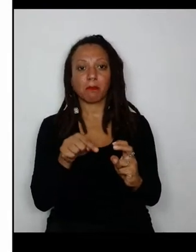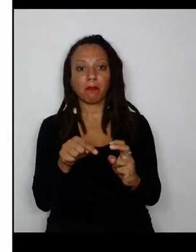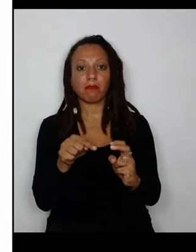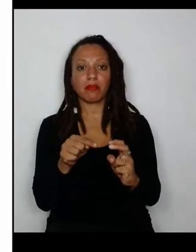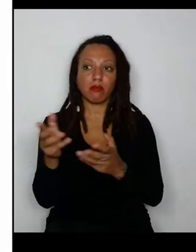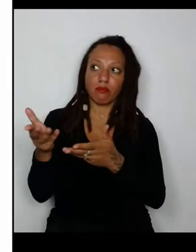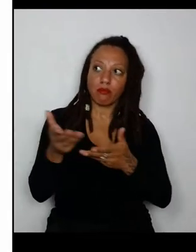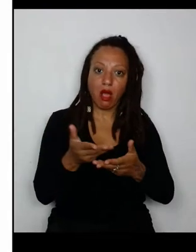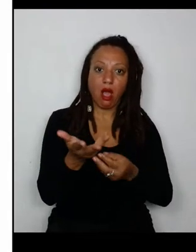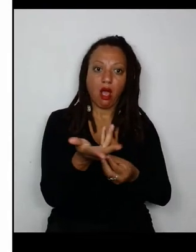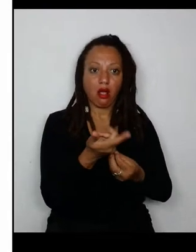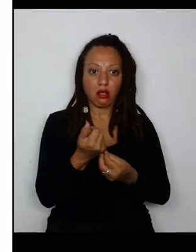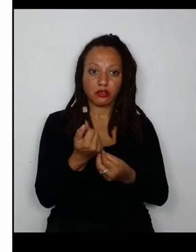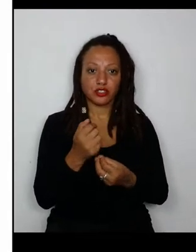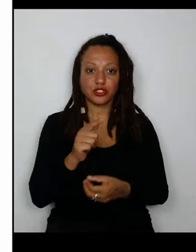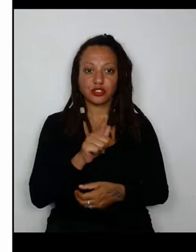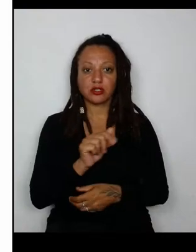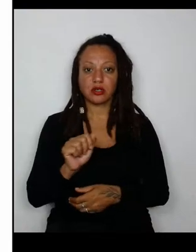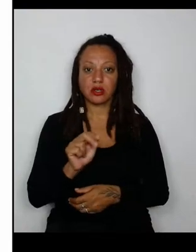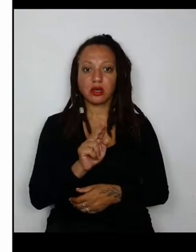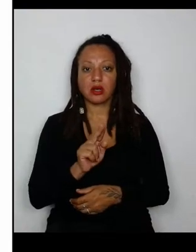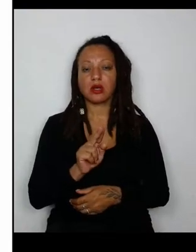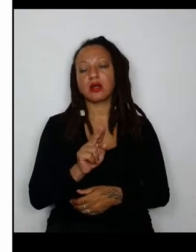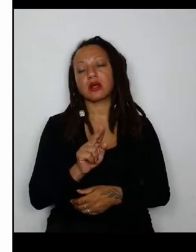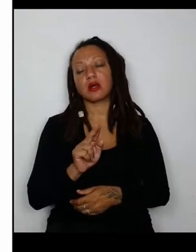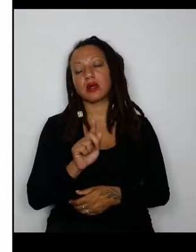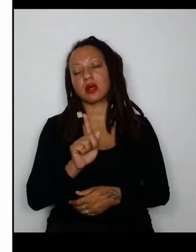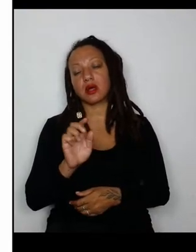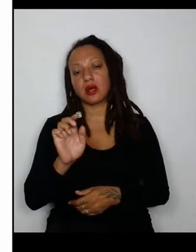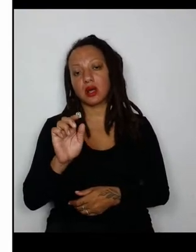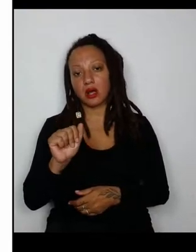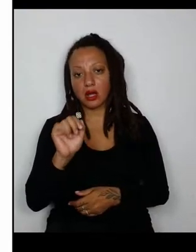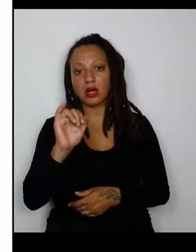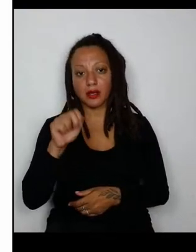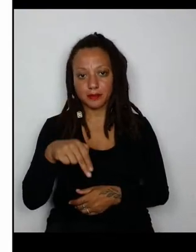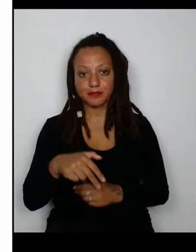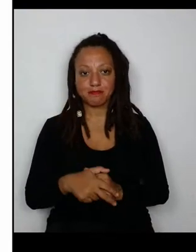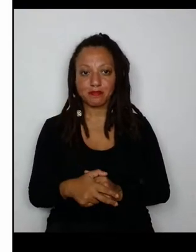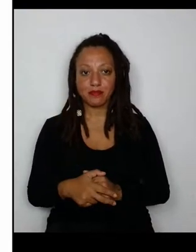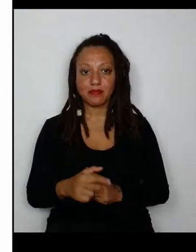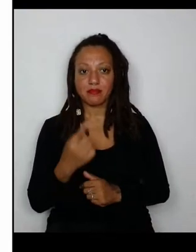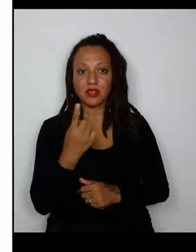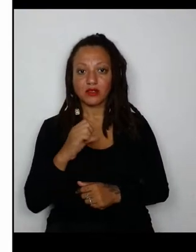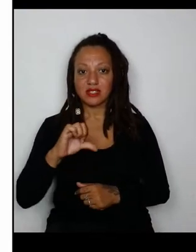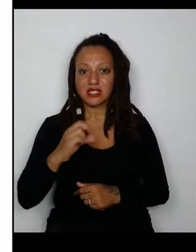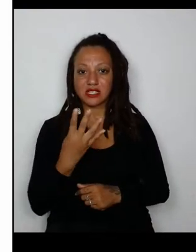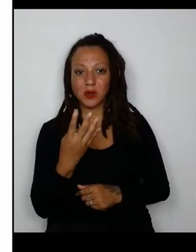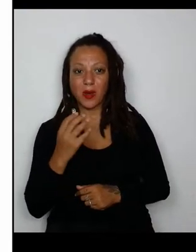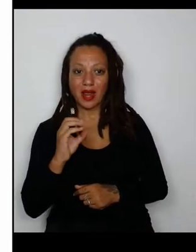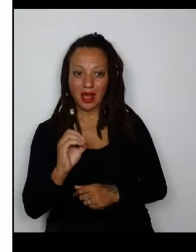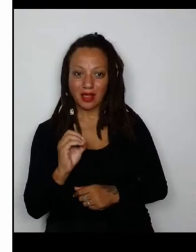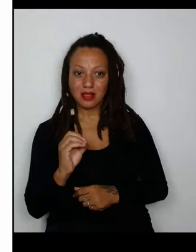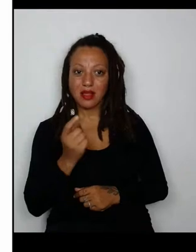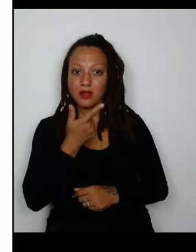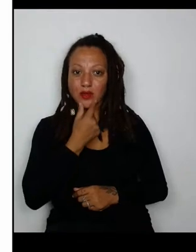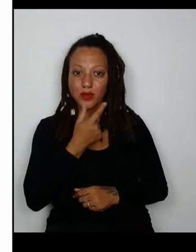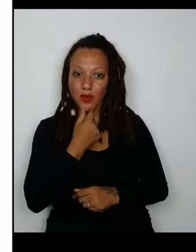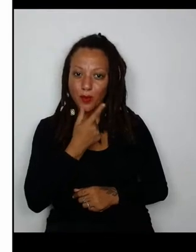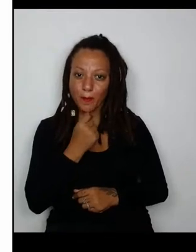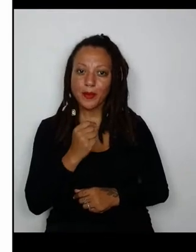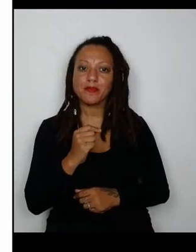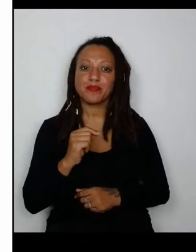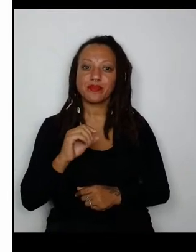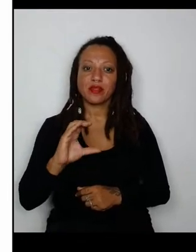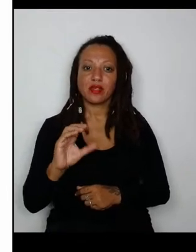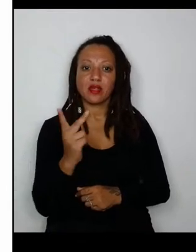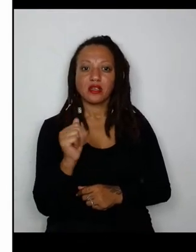arrive where we are today the museum was founded in late 1940 by the media